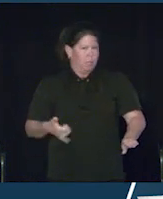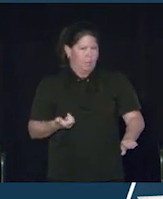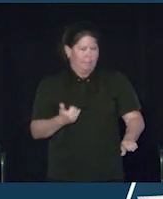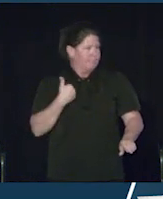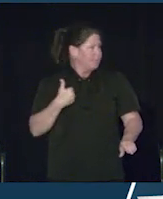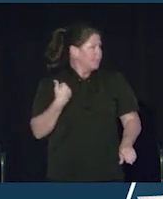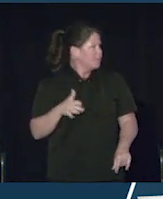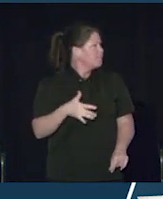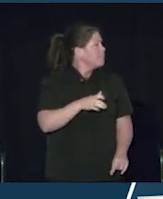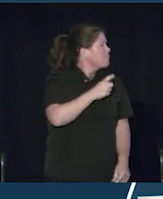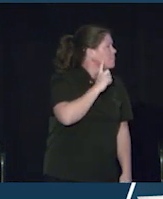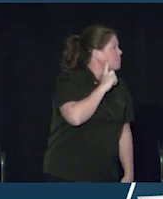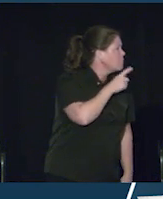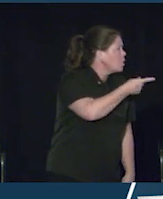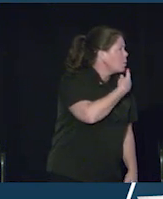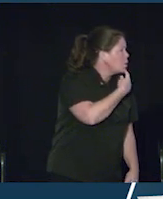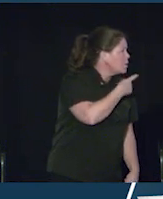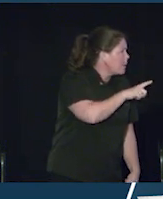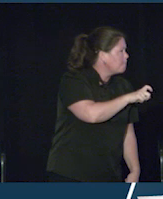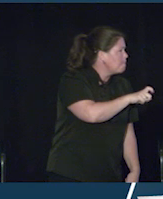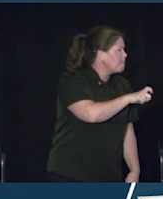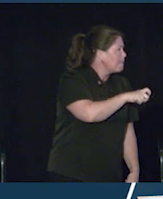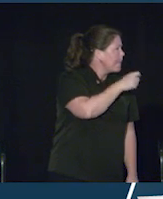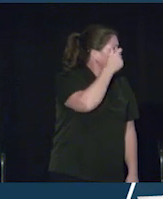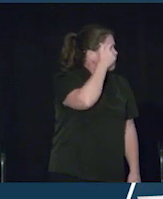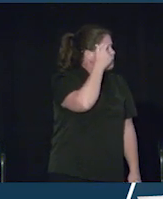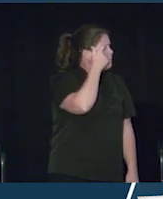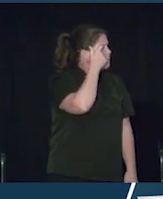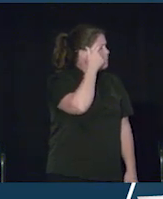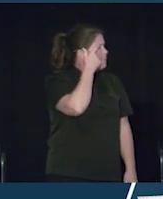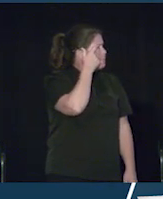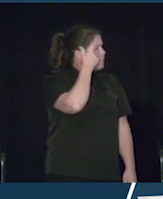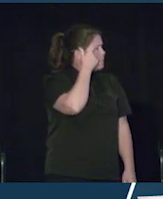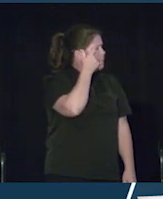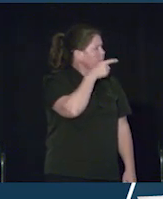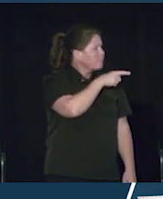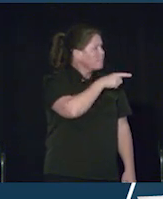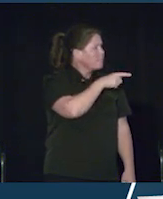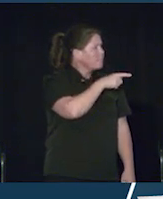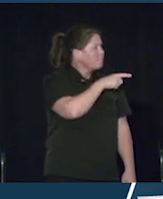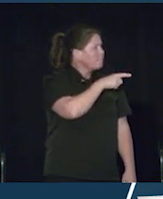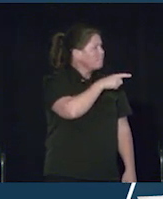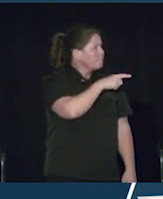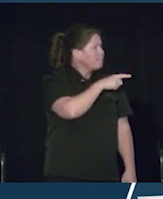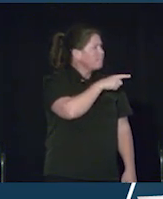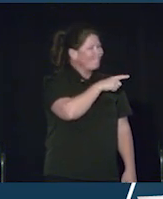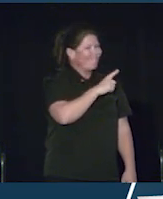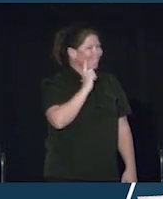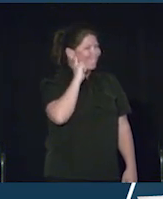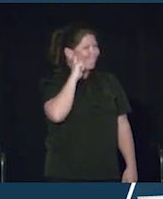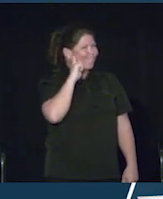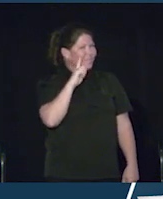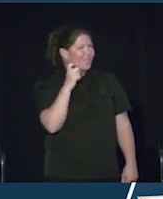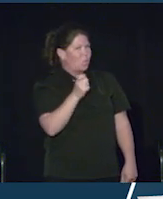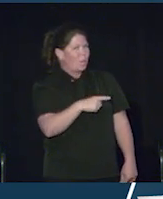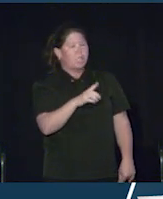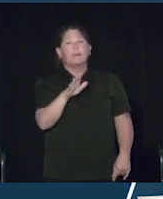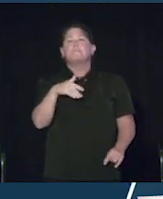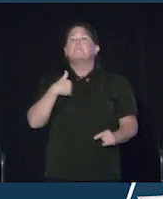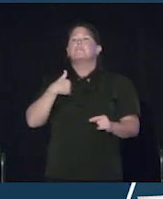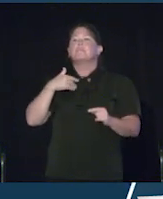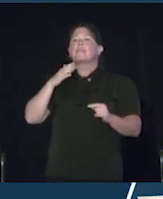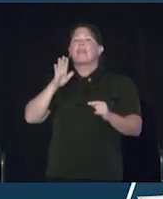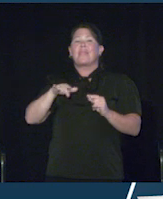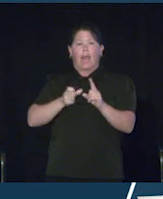I'm sorry, I couldn't hear you. Does it have an age limitation? As long as it is, the onsite is during